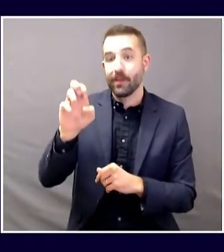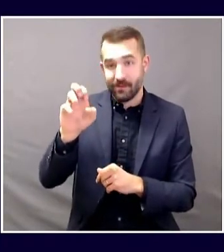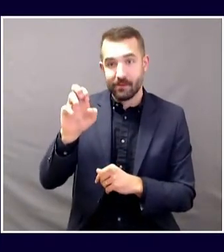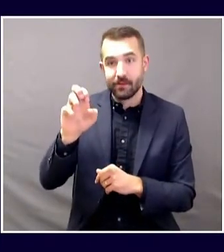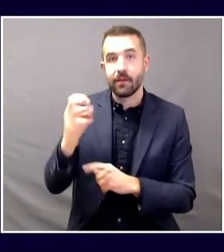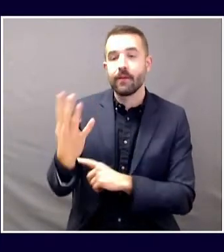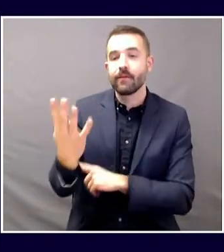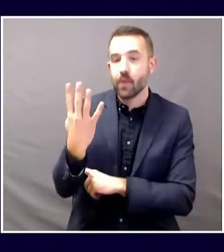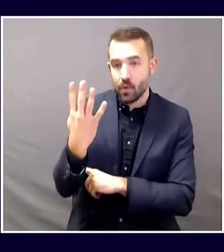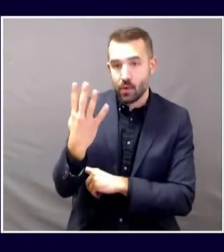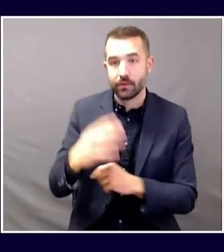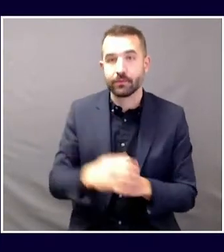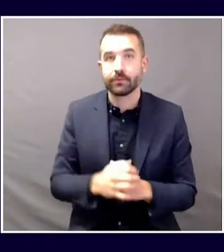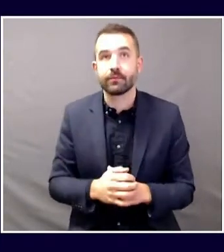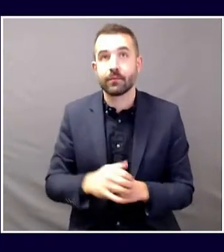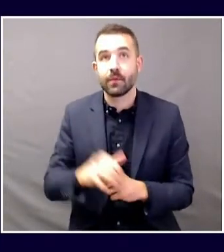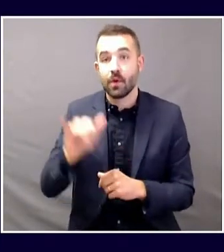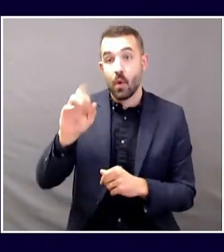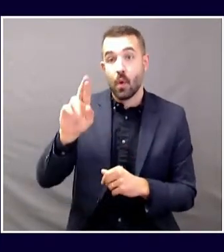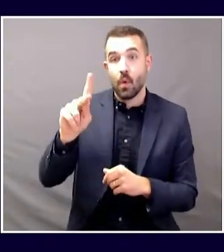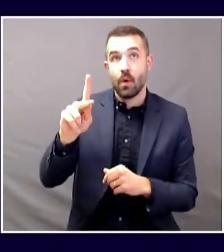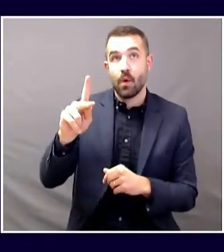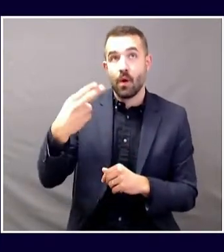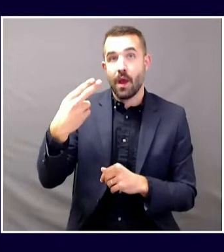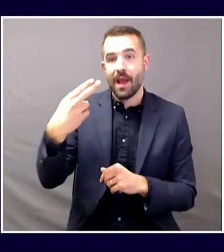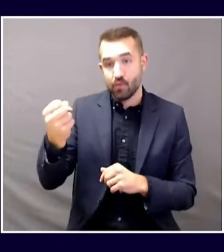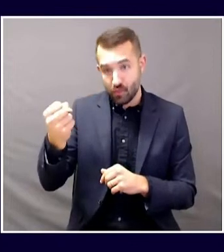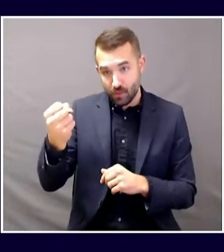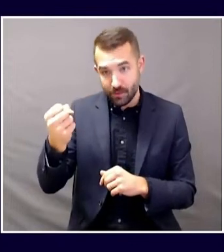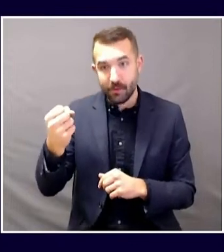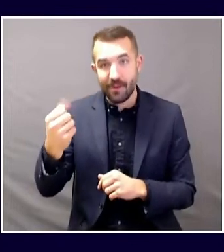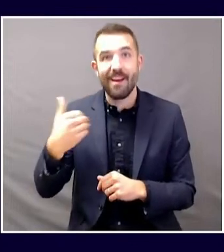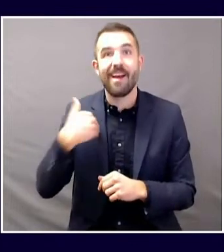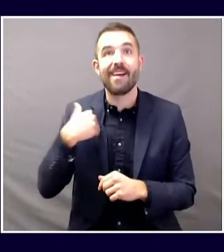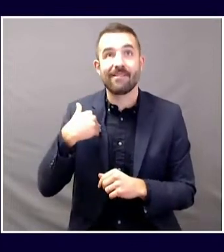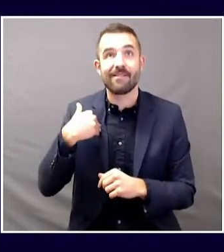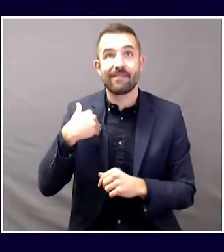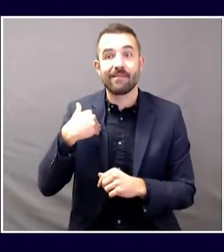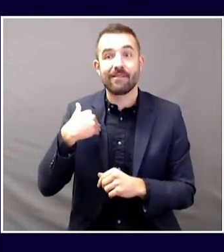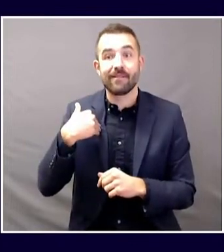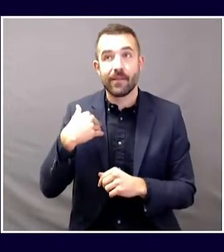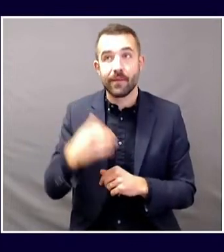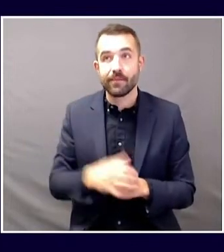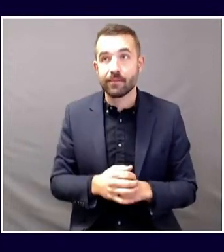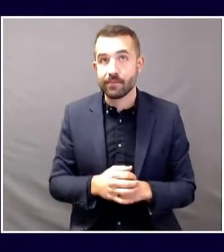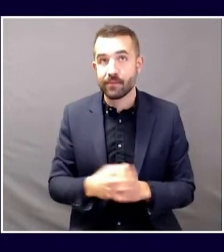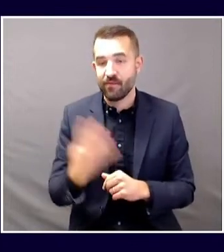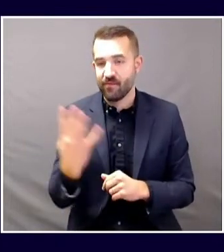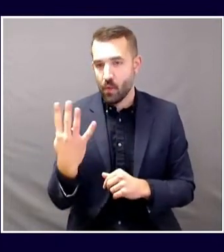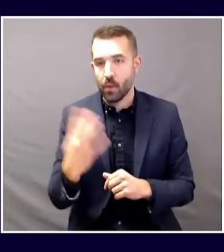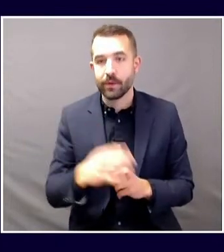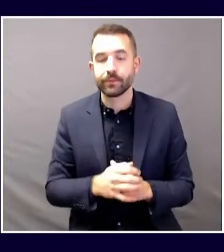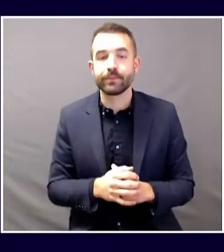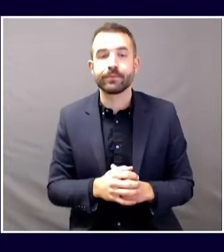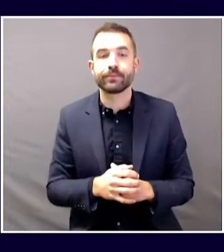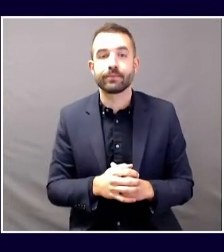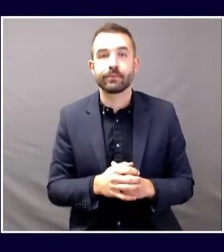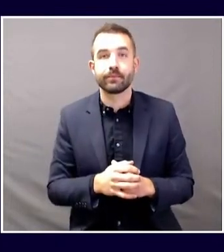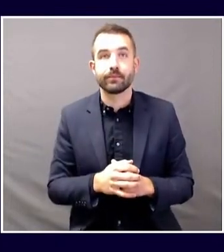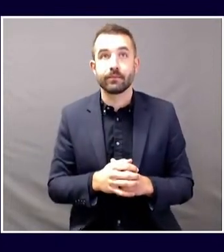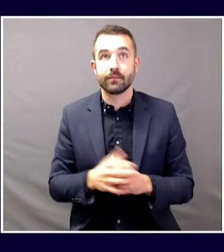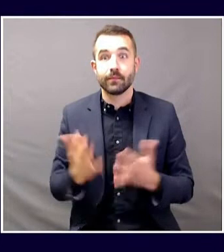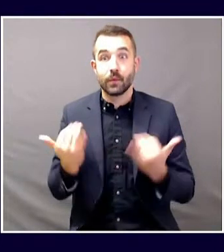Just so far today, Friday, Maine CDC has opened 9 investigations